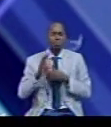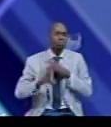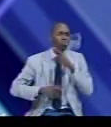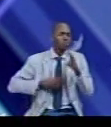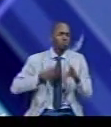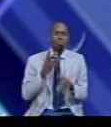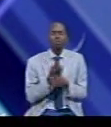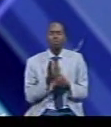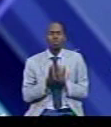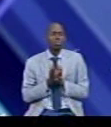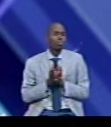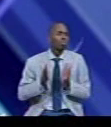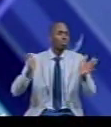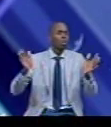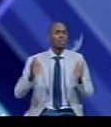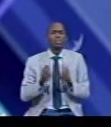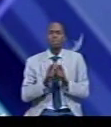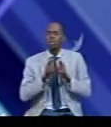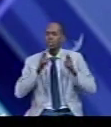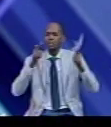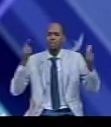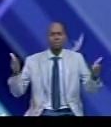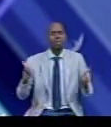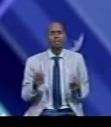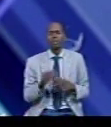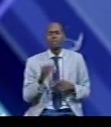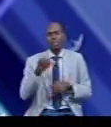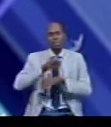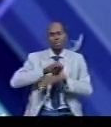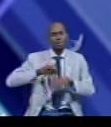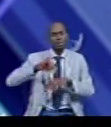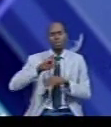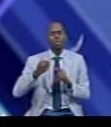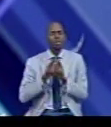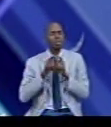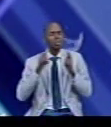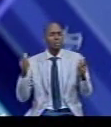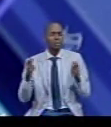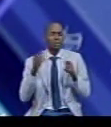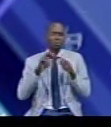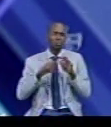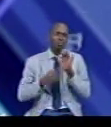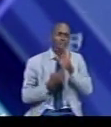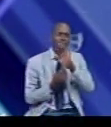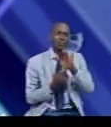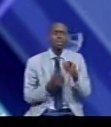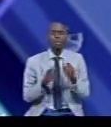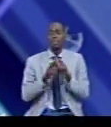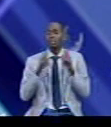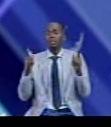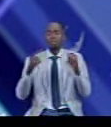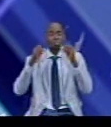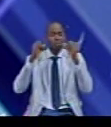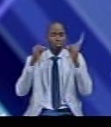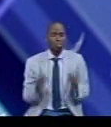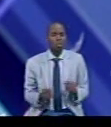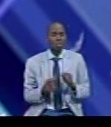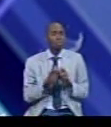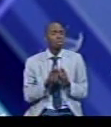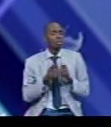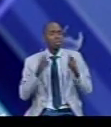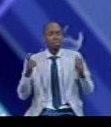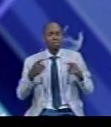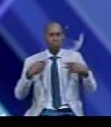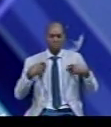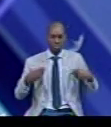ever, unprecedented anointing, unprecedented revelation, unprecedented power, unprecedented physical